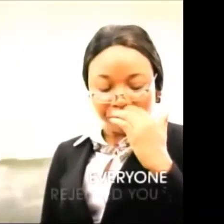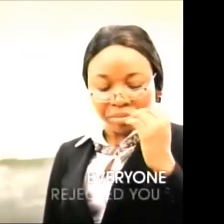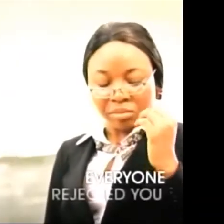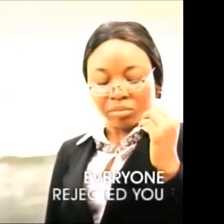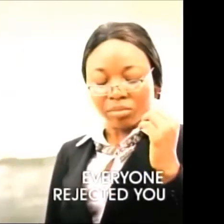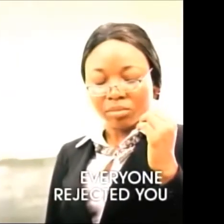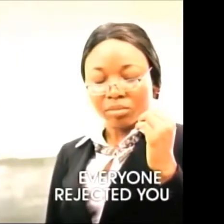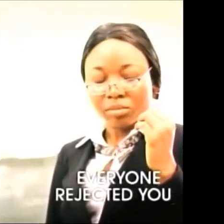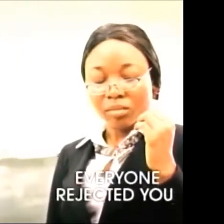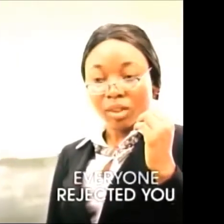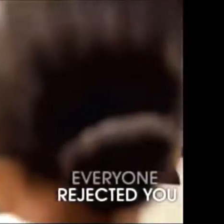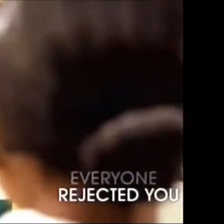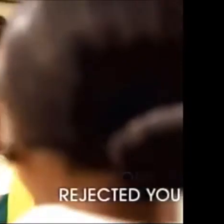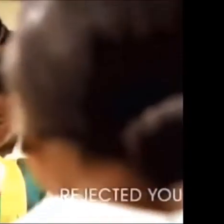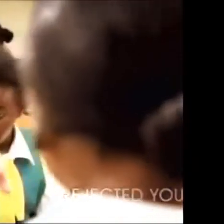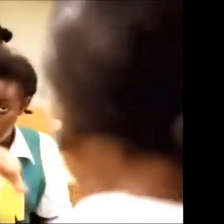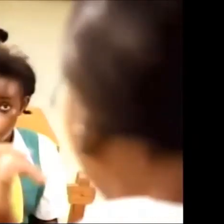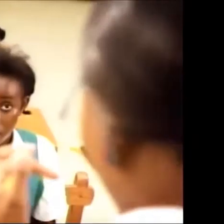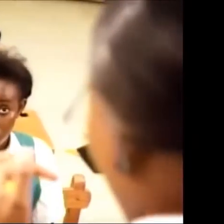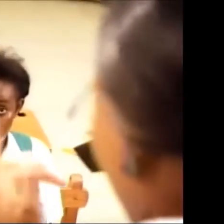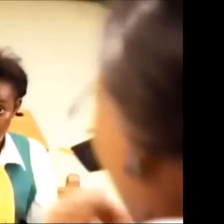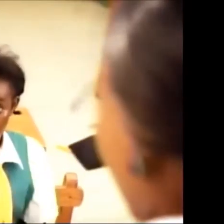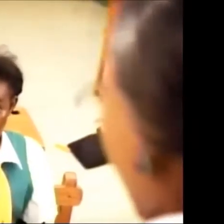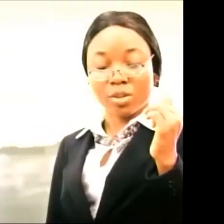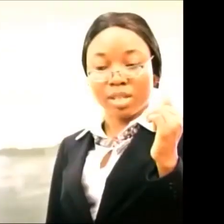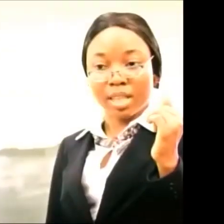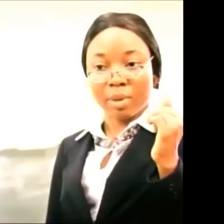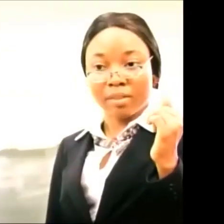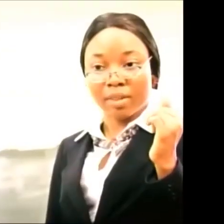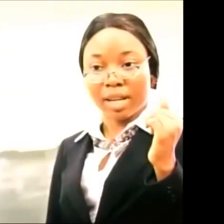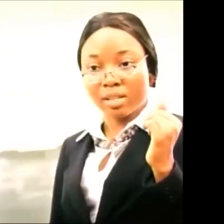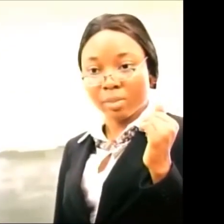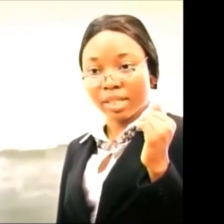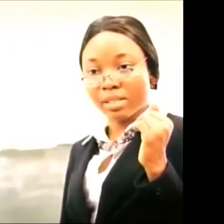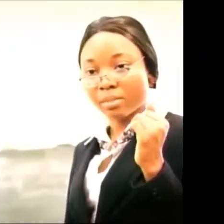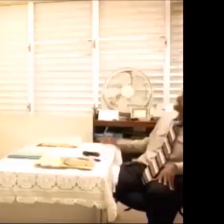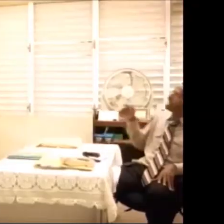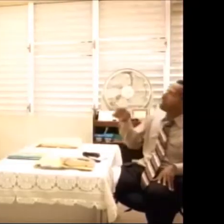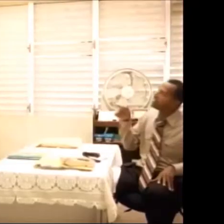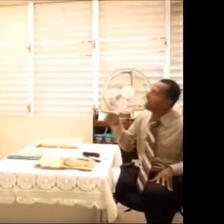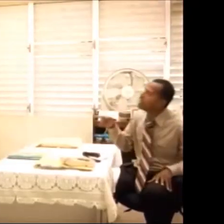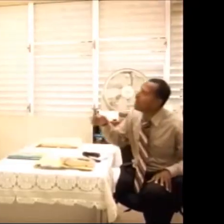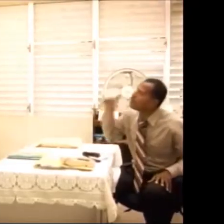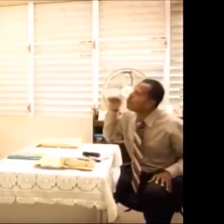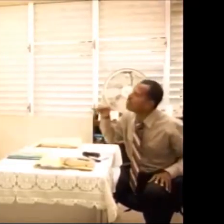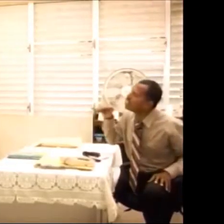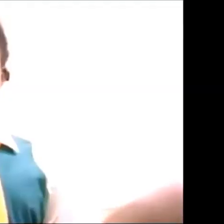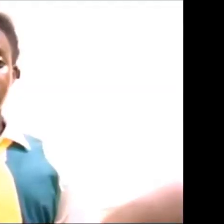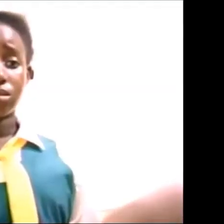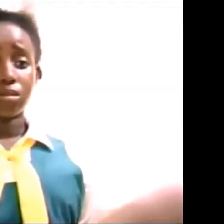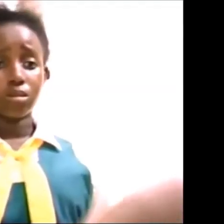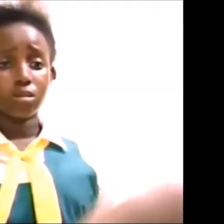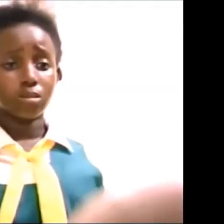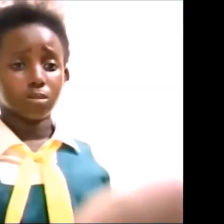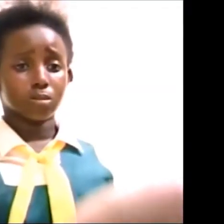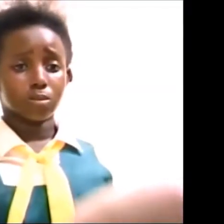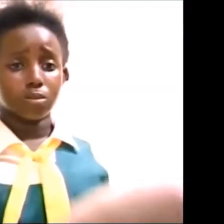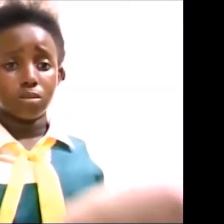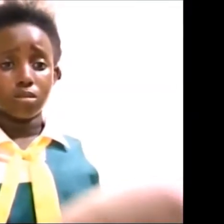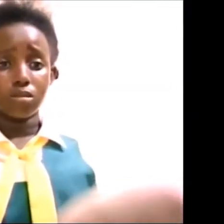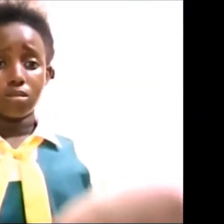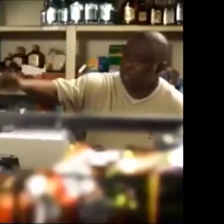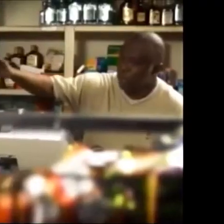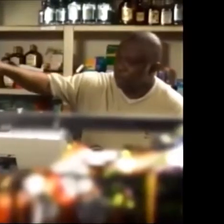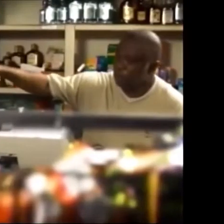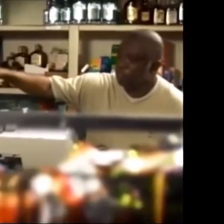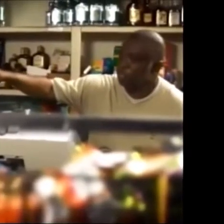but others will be free to the public at the Checker Hall Playing Field in St. Lucie, the Glebe Playing Field in St. George, and the Dover